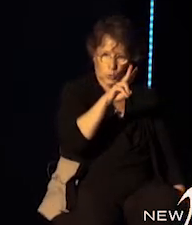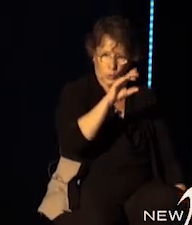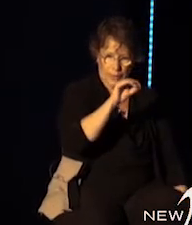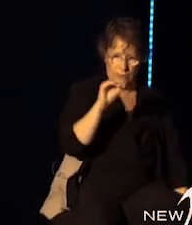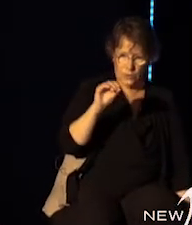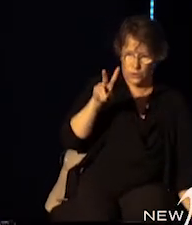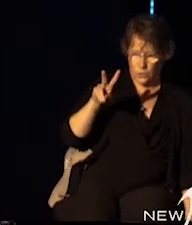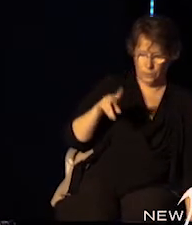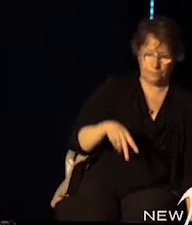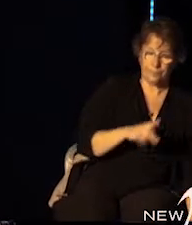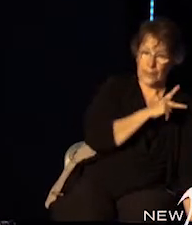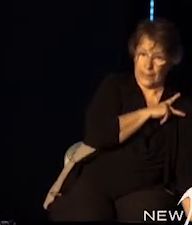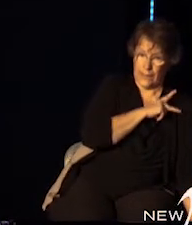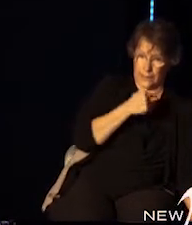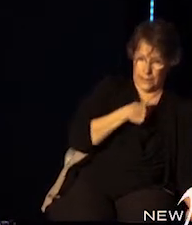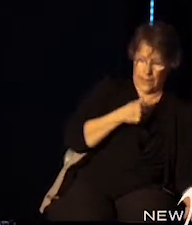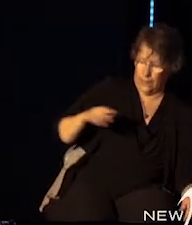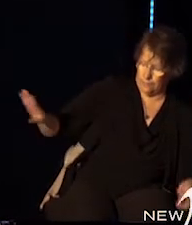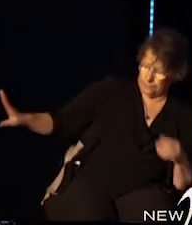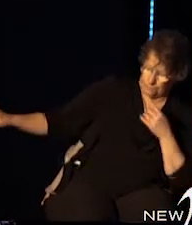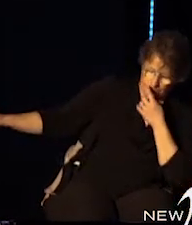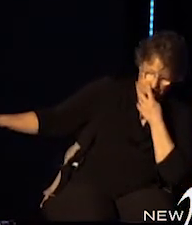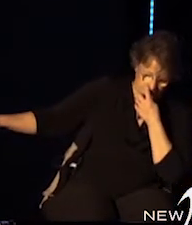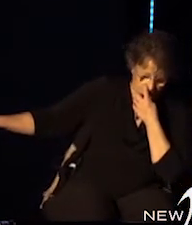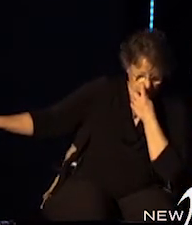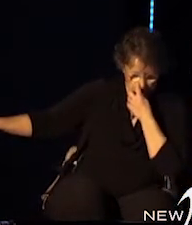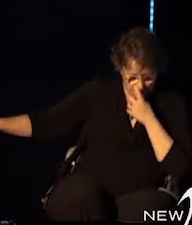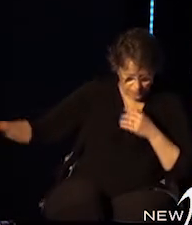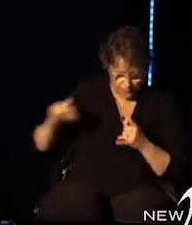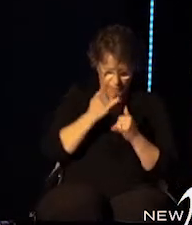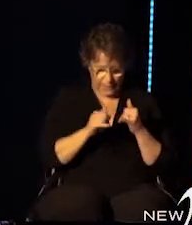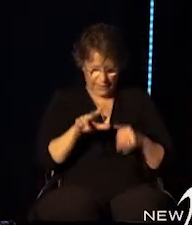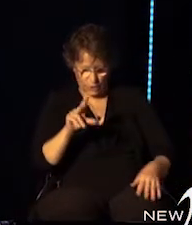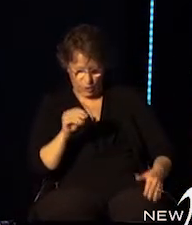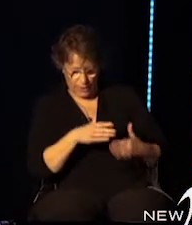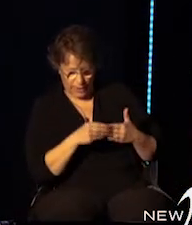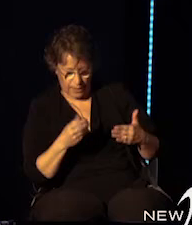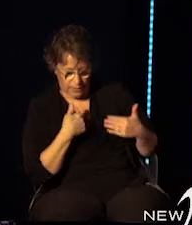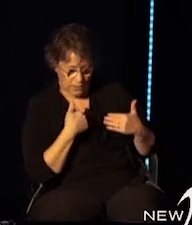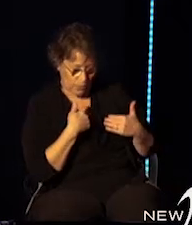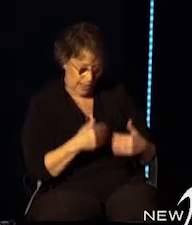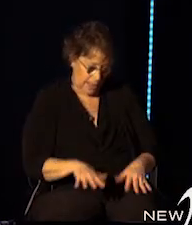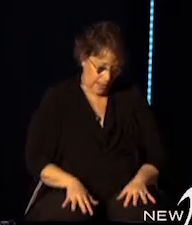Kelsey and I took the last $30 that we had,